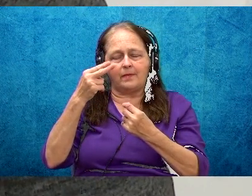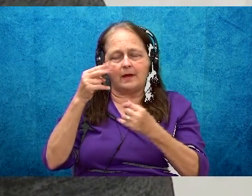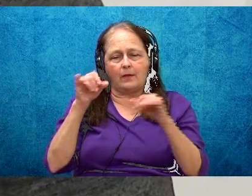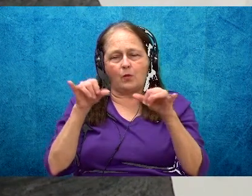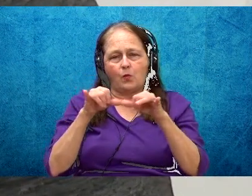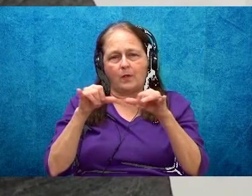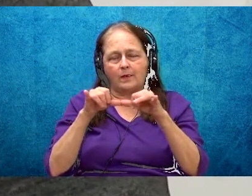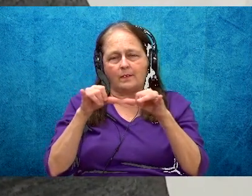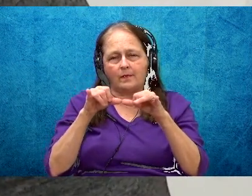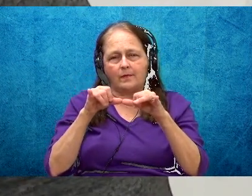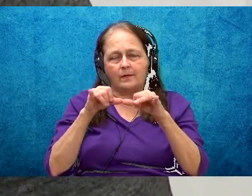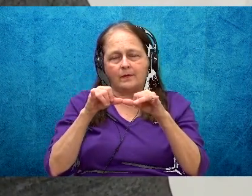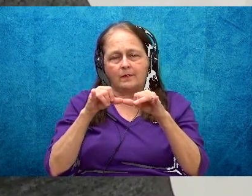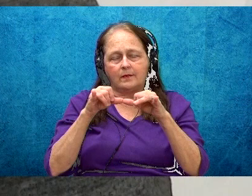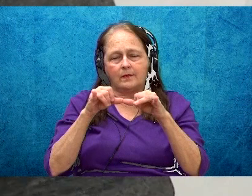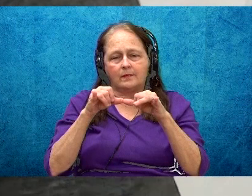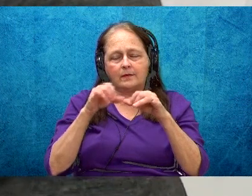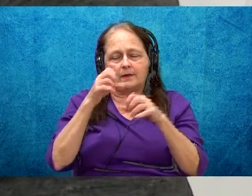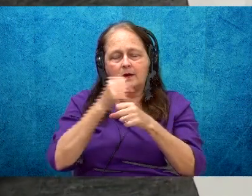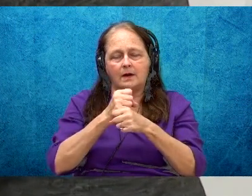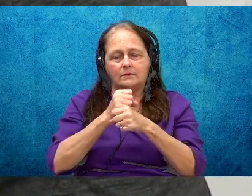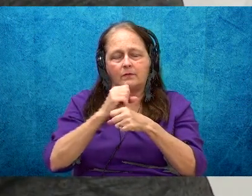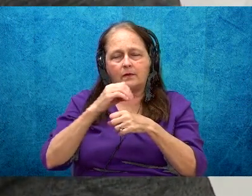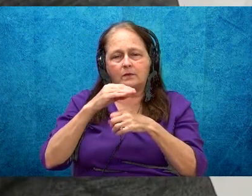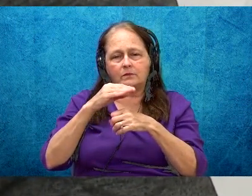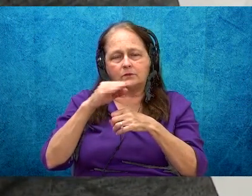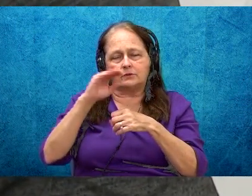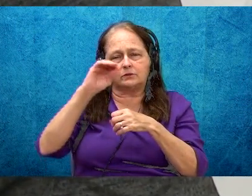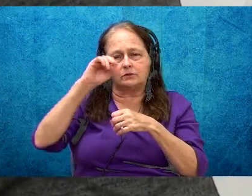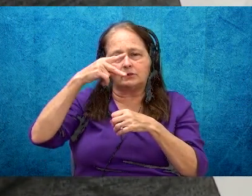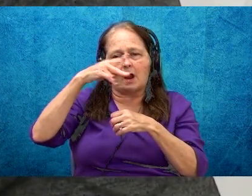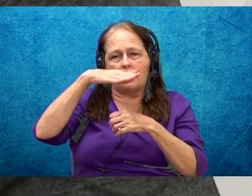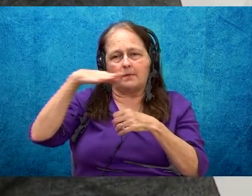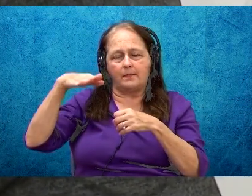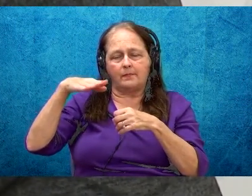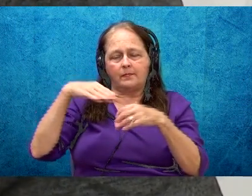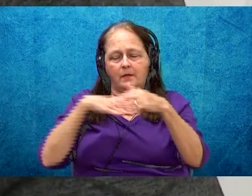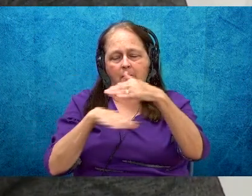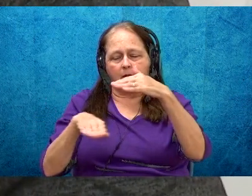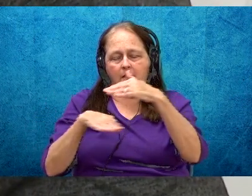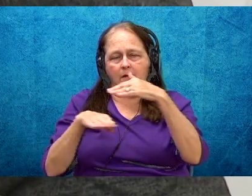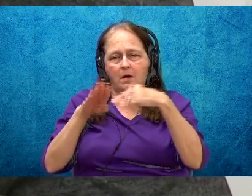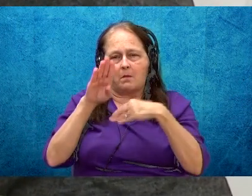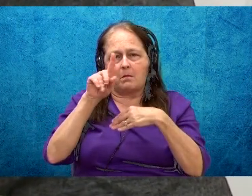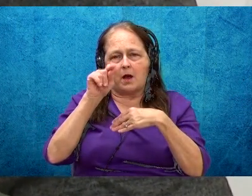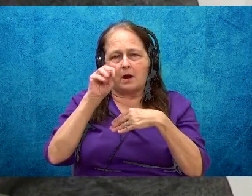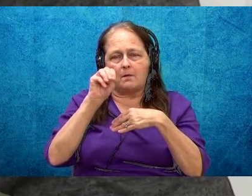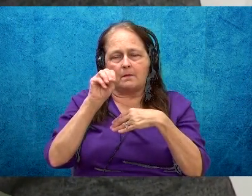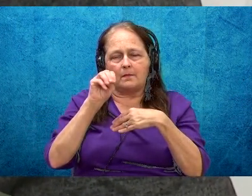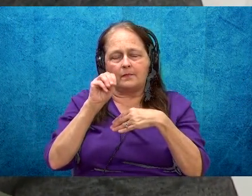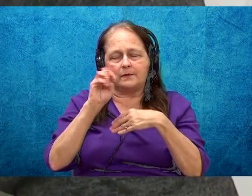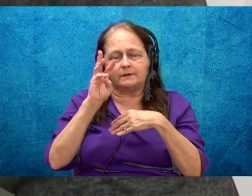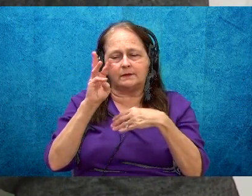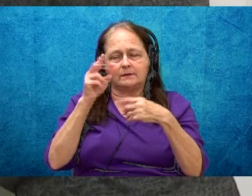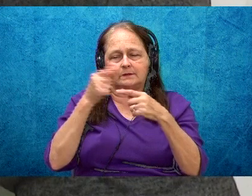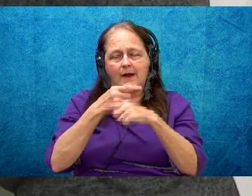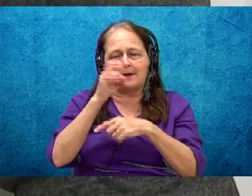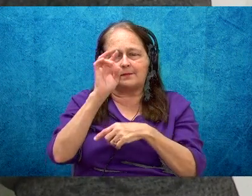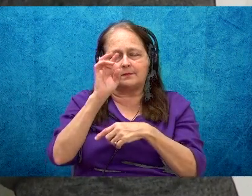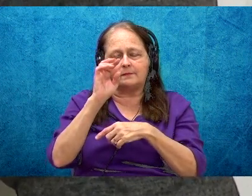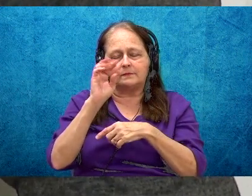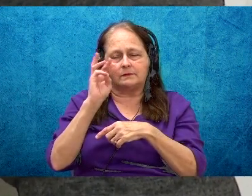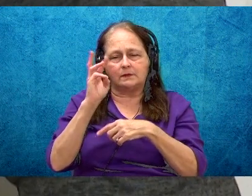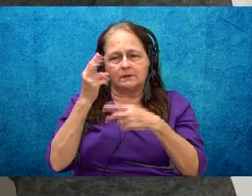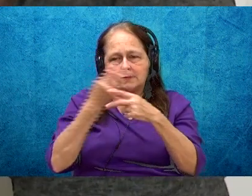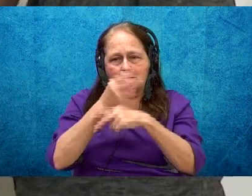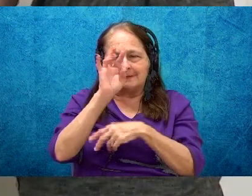get width to get the top and the bottom, which is 6 times 7 equals 42